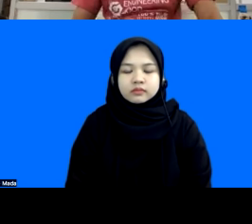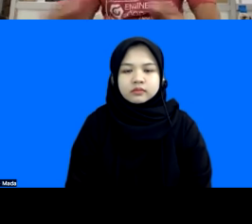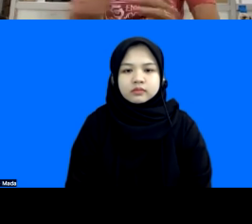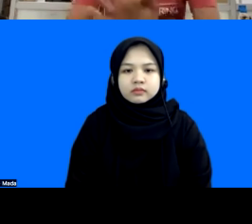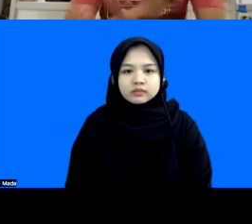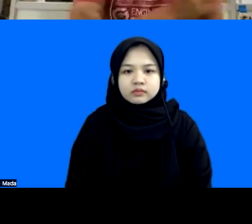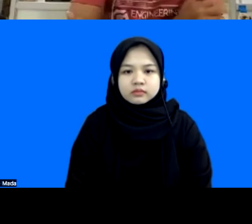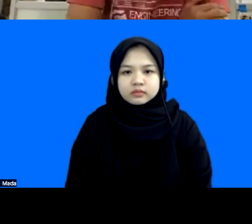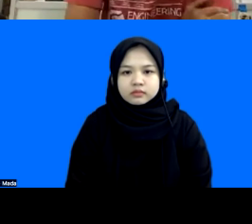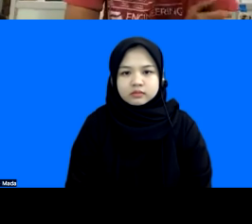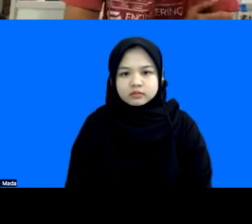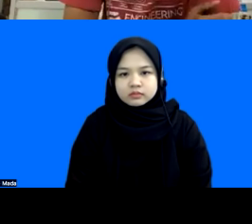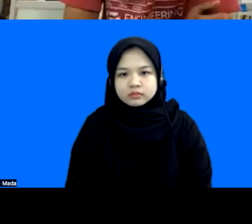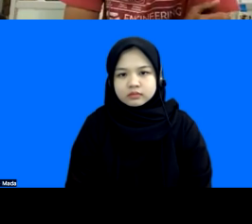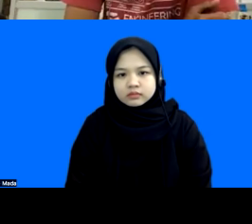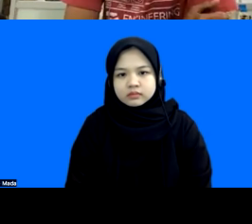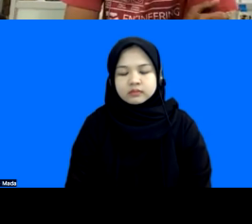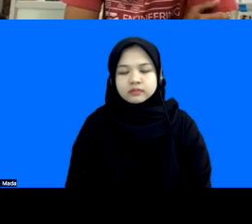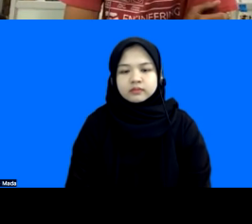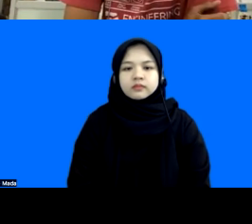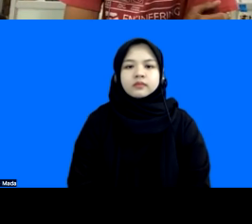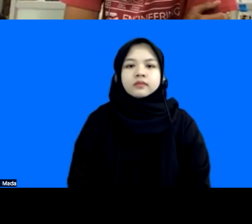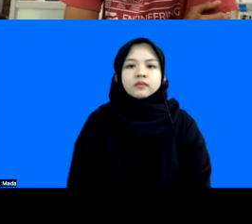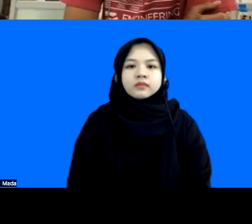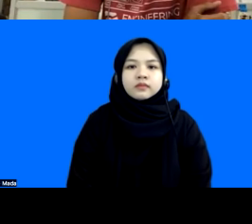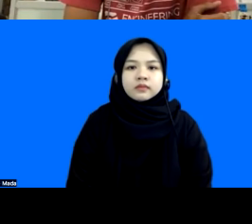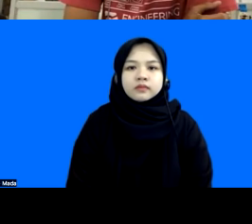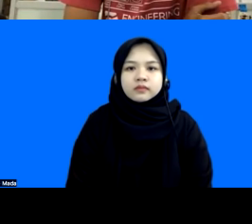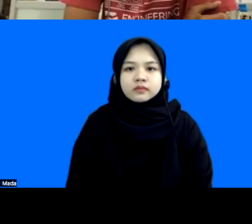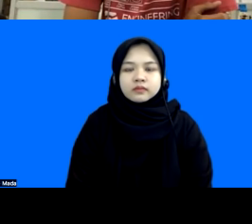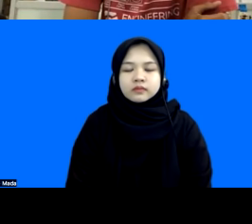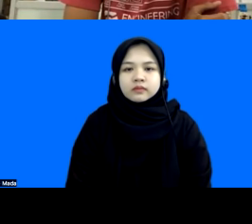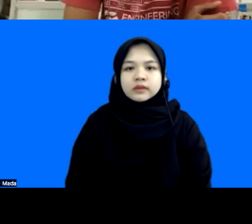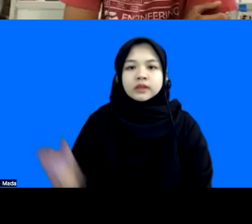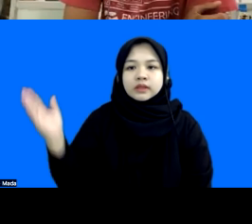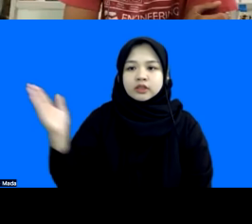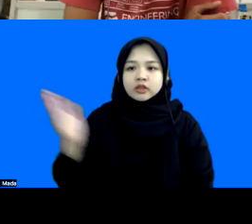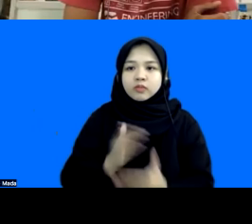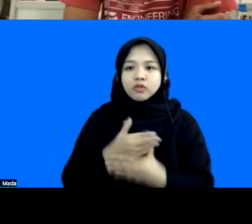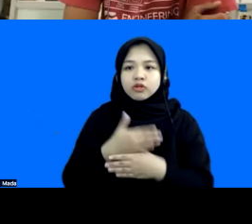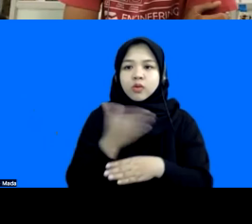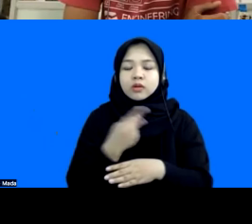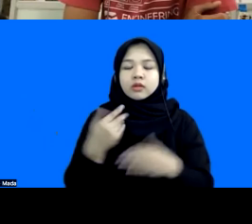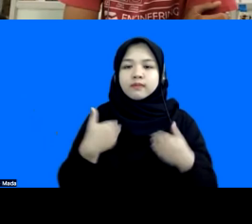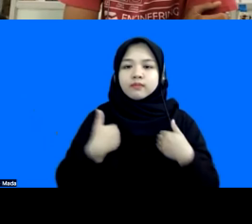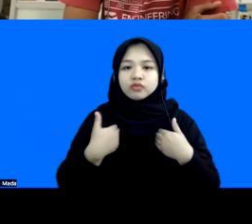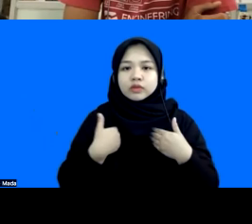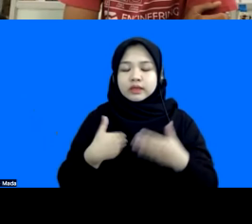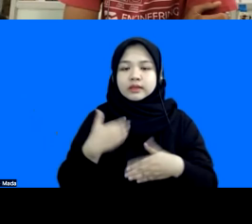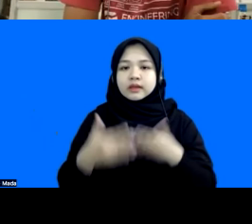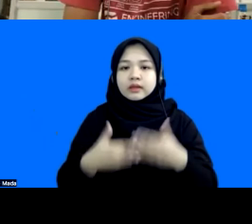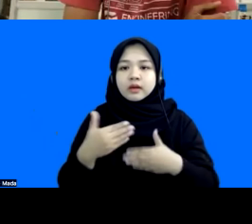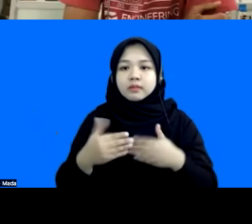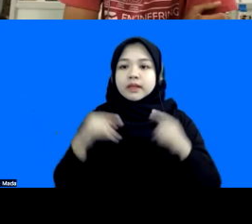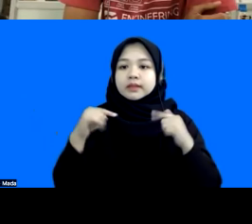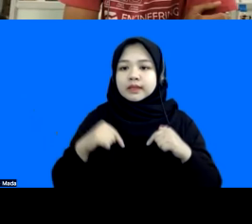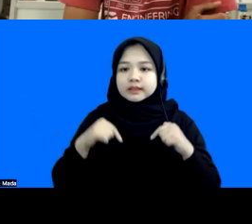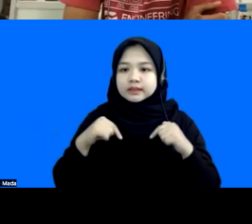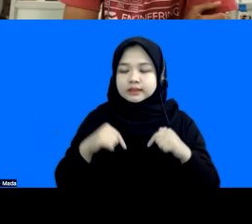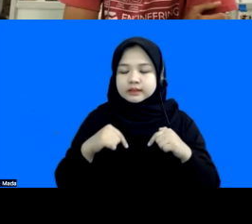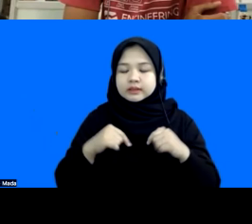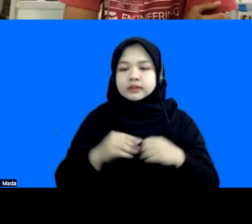So this is the very first prototype that we have put in place. It's currently going through user testings, and through